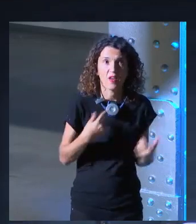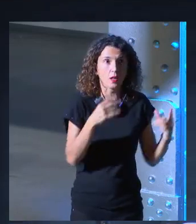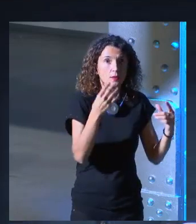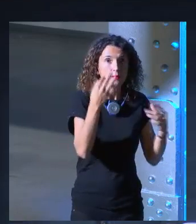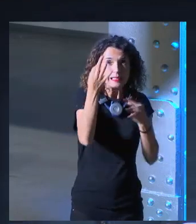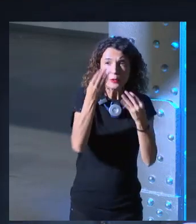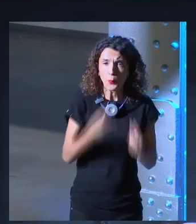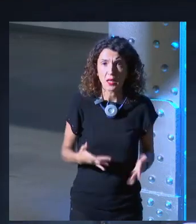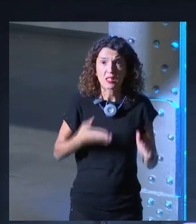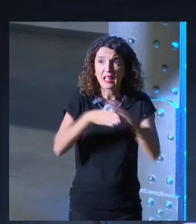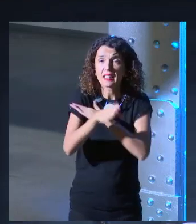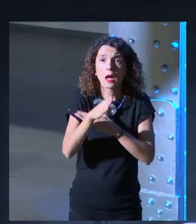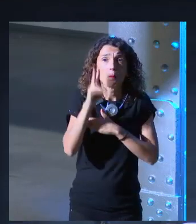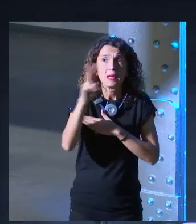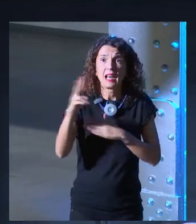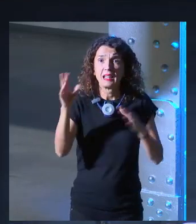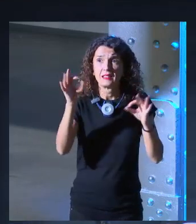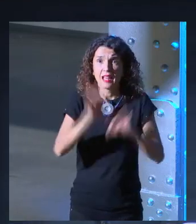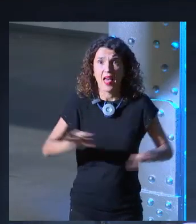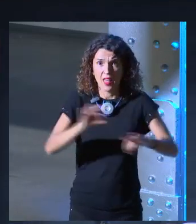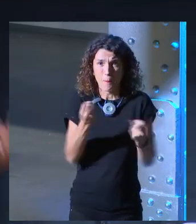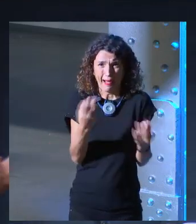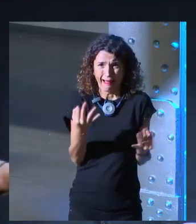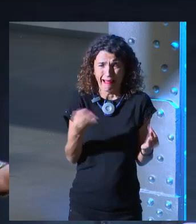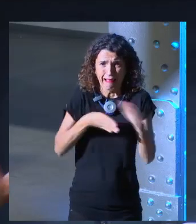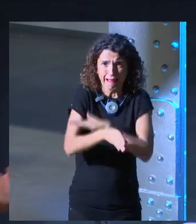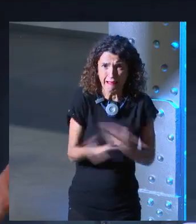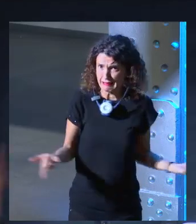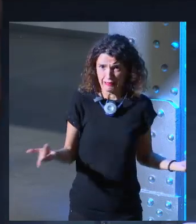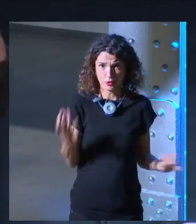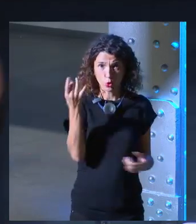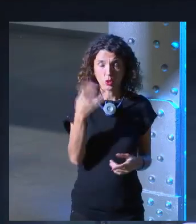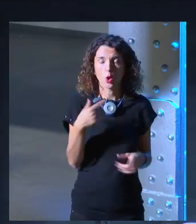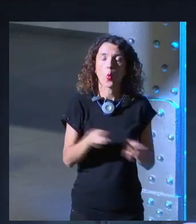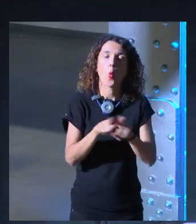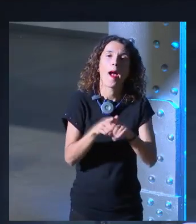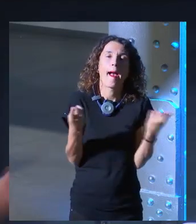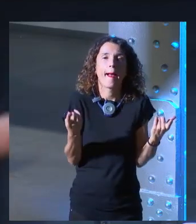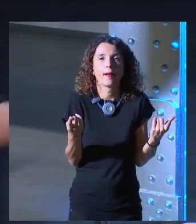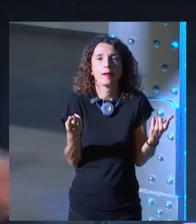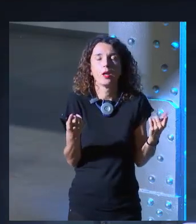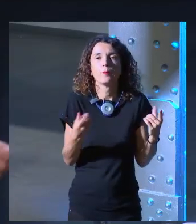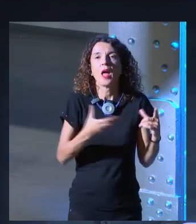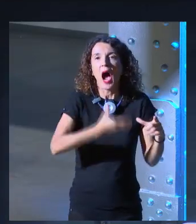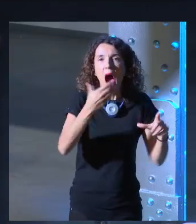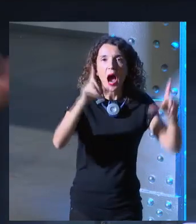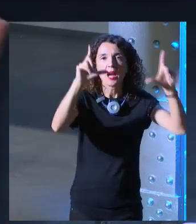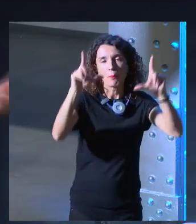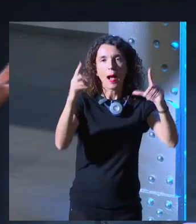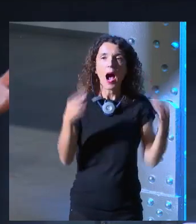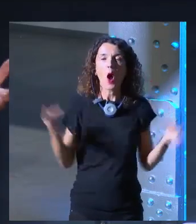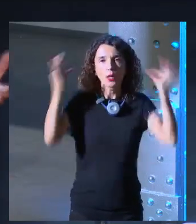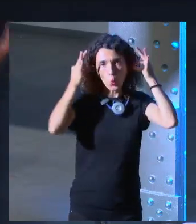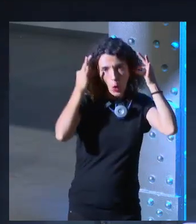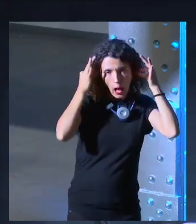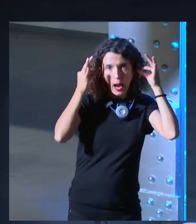to look? Which doesn't mean holding up your iPad and sticking your headphones on and I